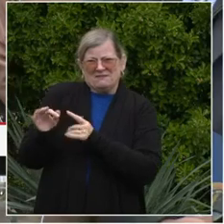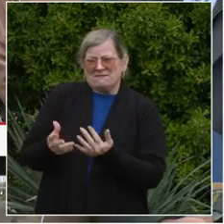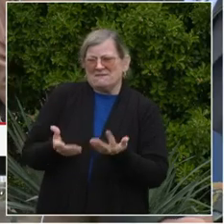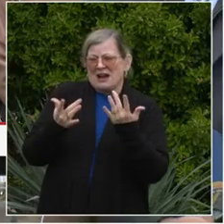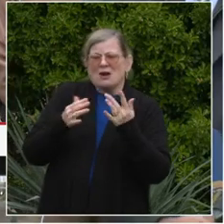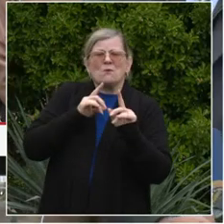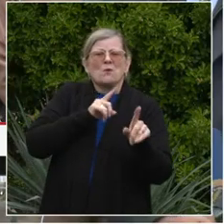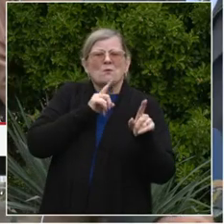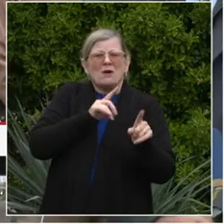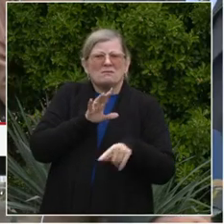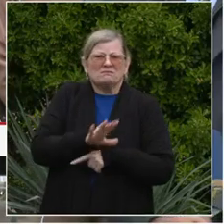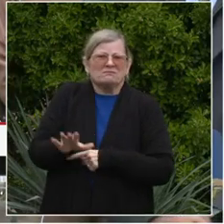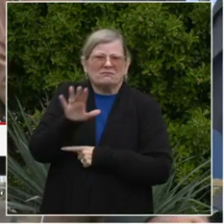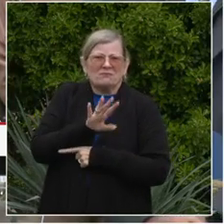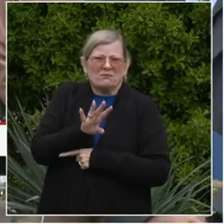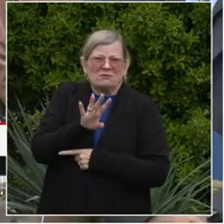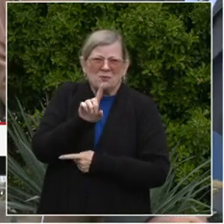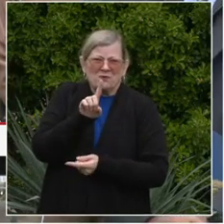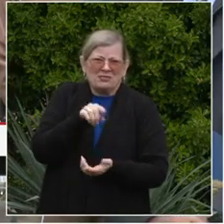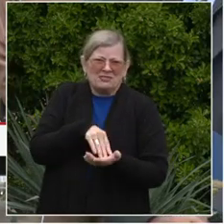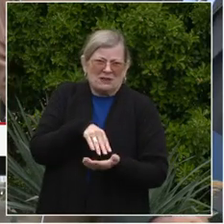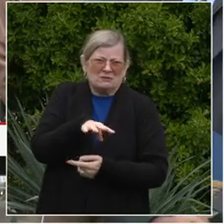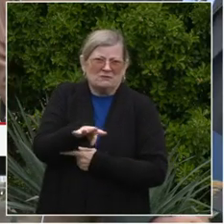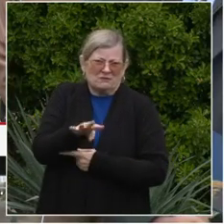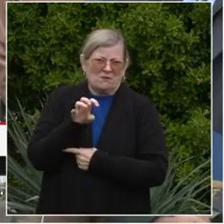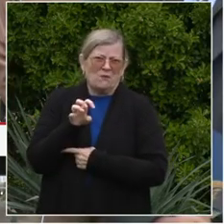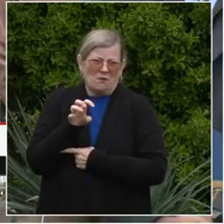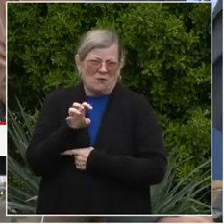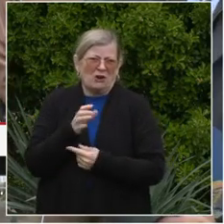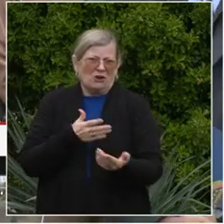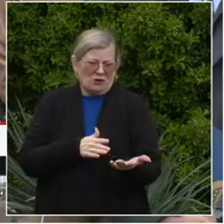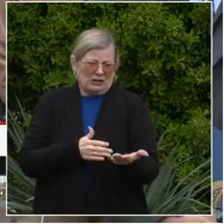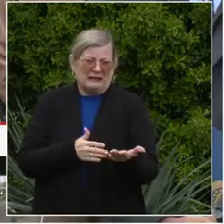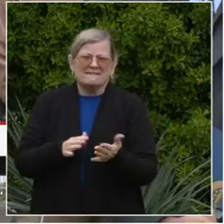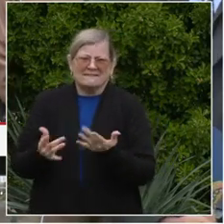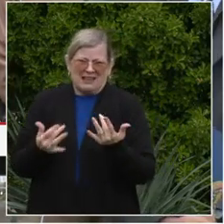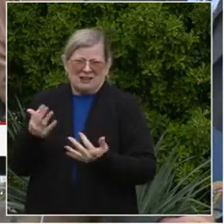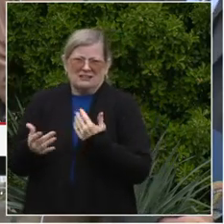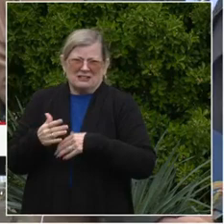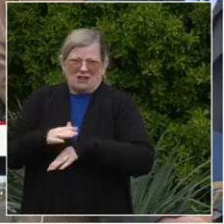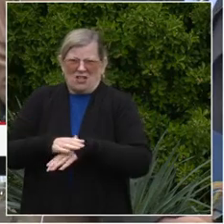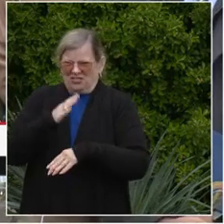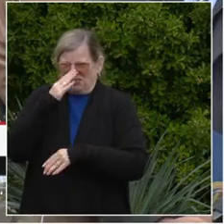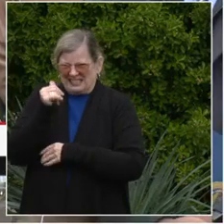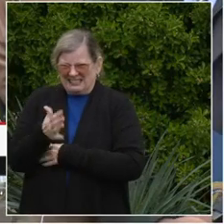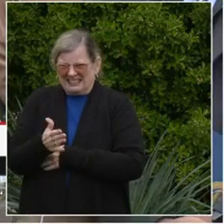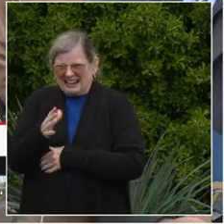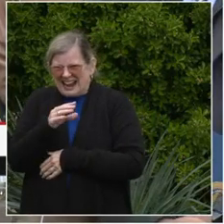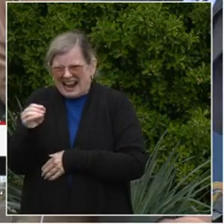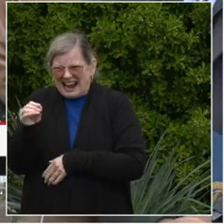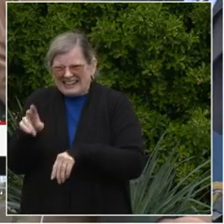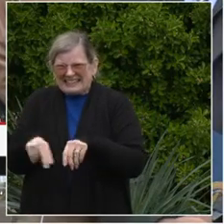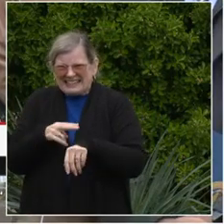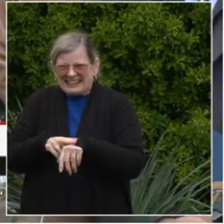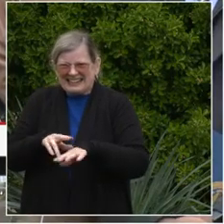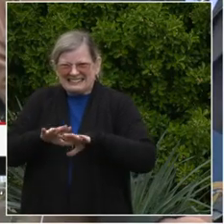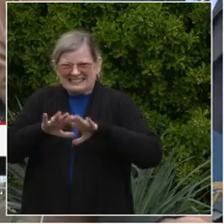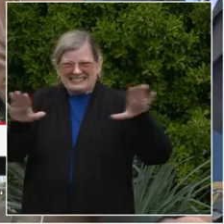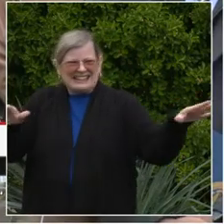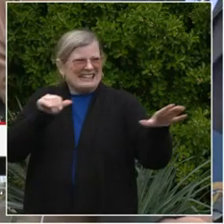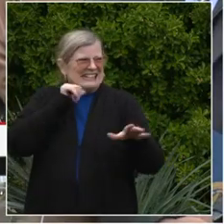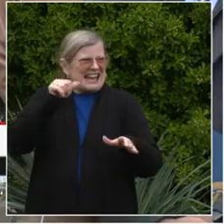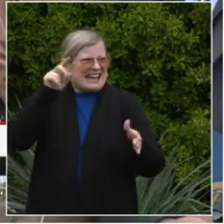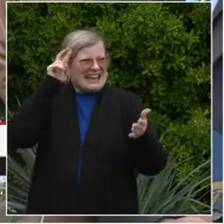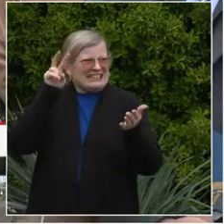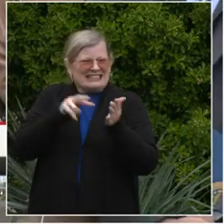estimated 1,400 cooking fires on Thanksgiving Day. And nationally, unintended cooking was by far the